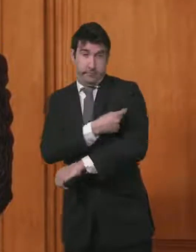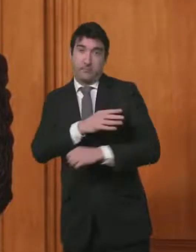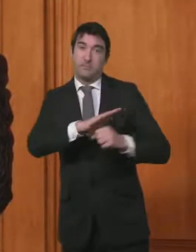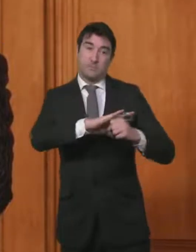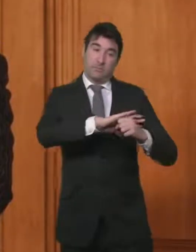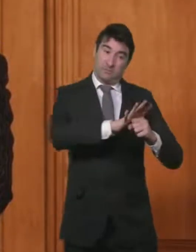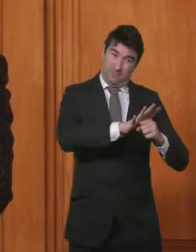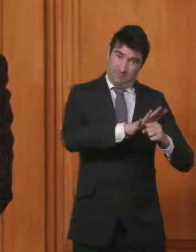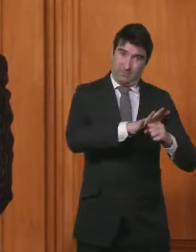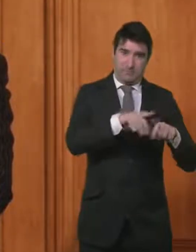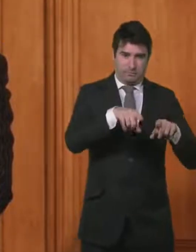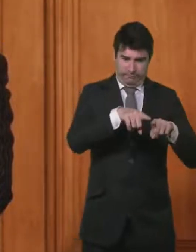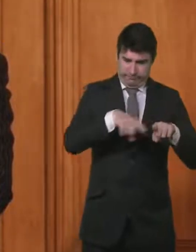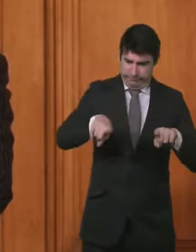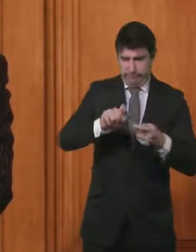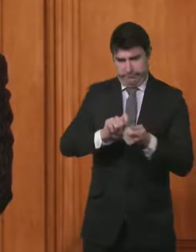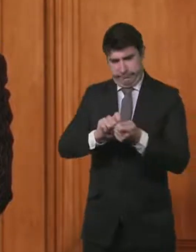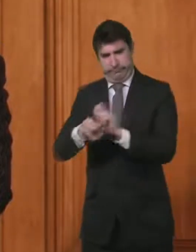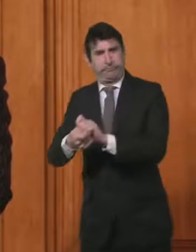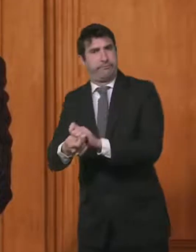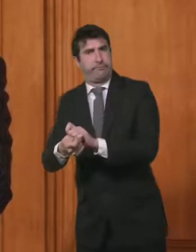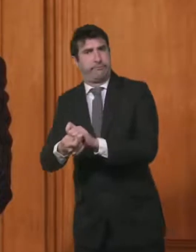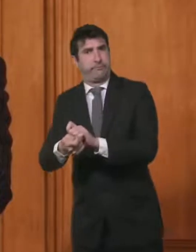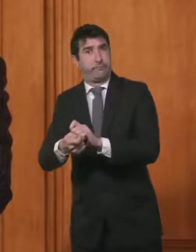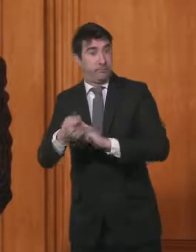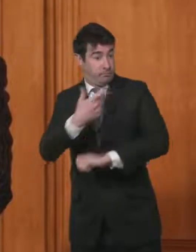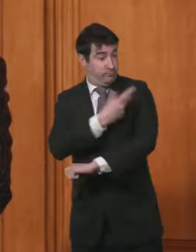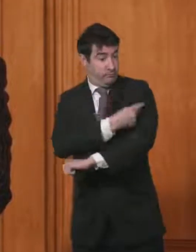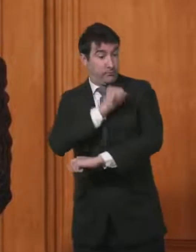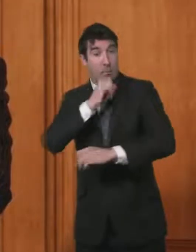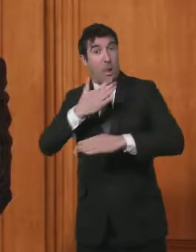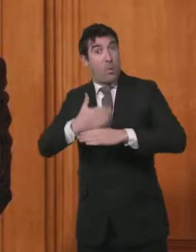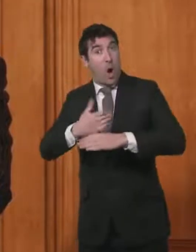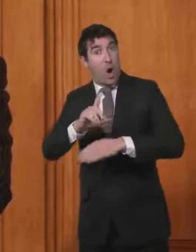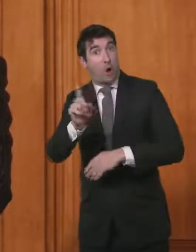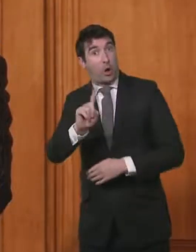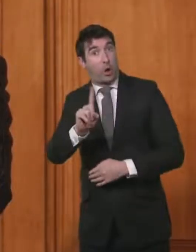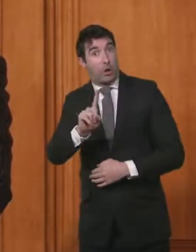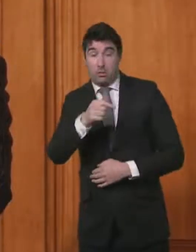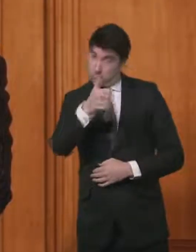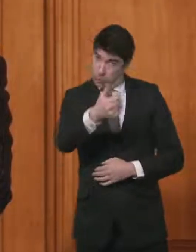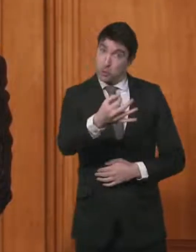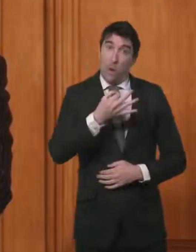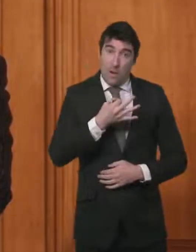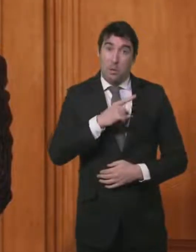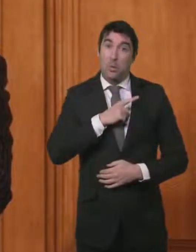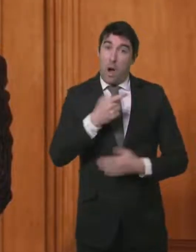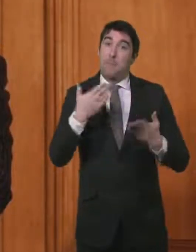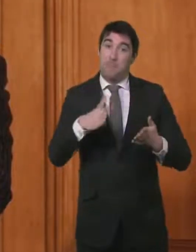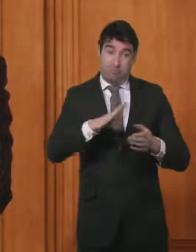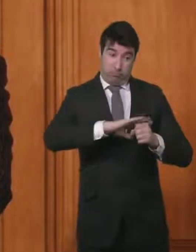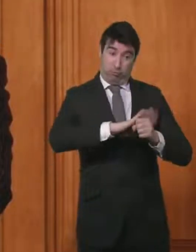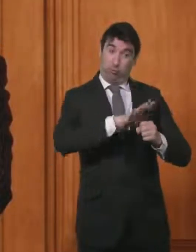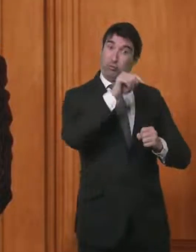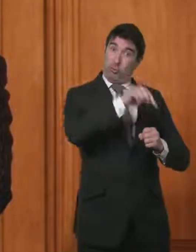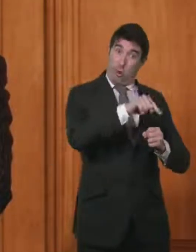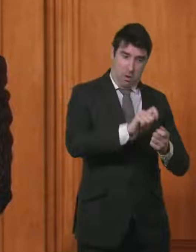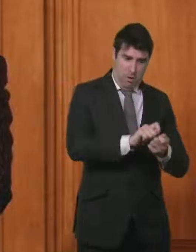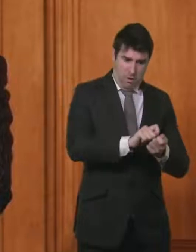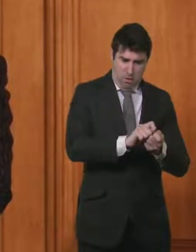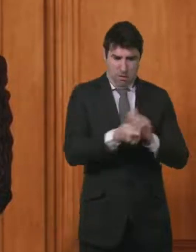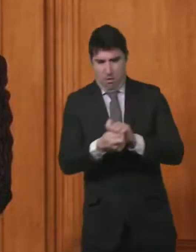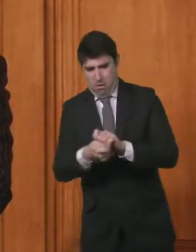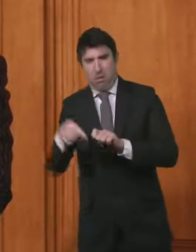course, the South African strain, both of which have been in the news around the world. And both of those viruses,